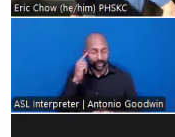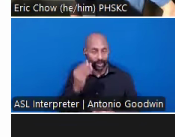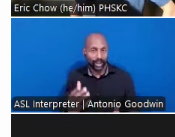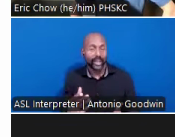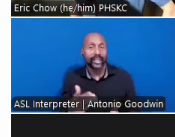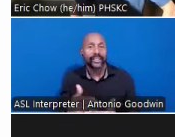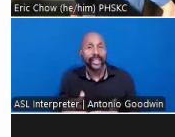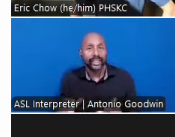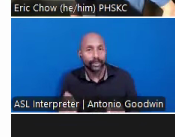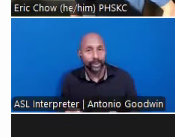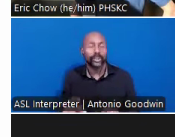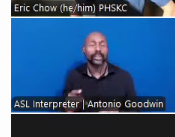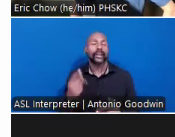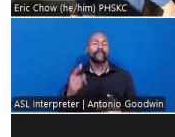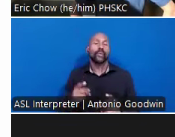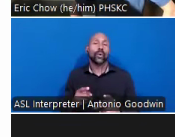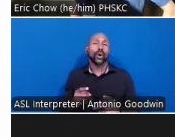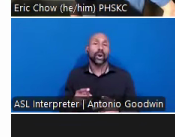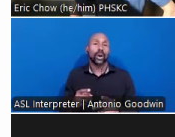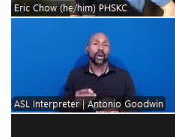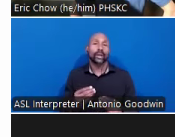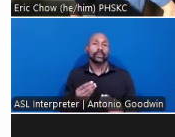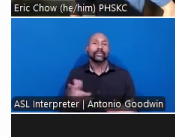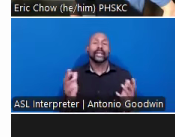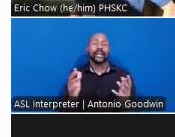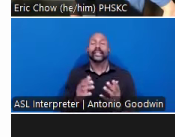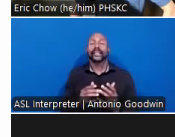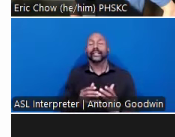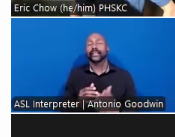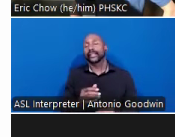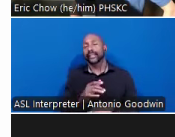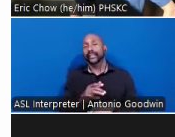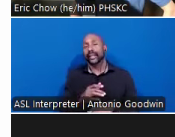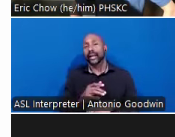order COVID-19 tests. Again, hopefully that will be available soon.